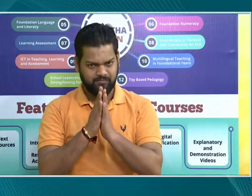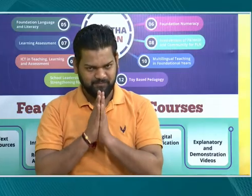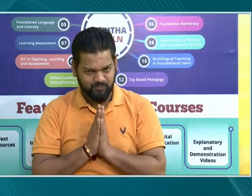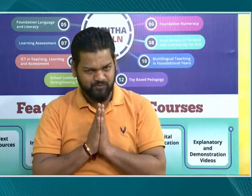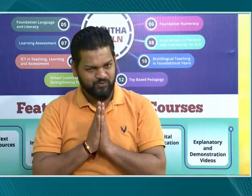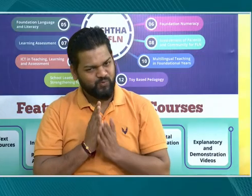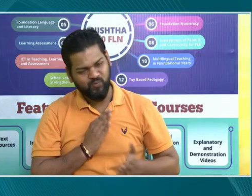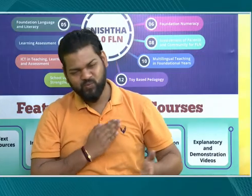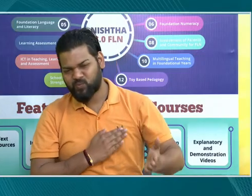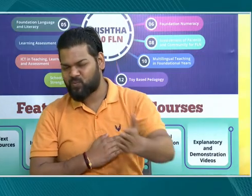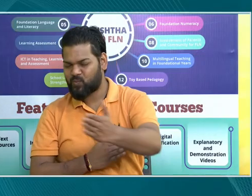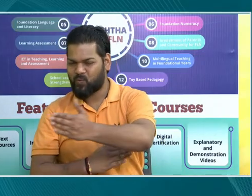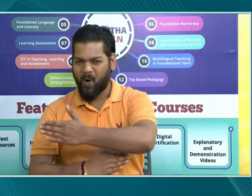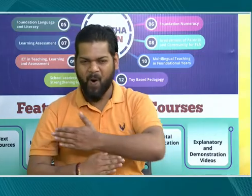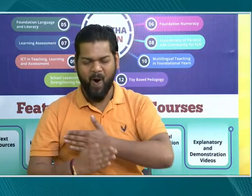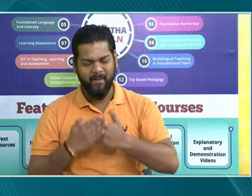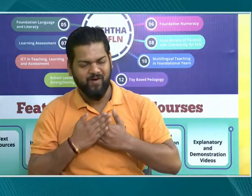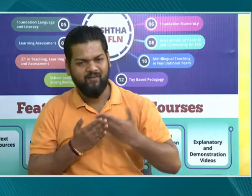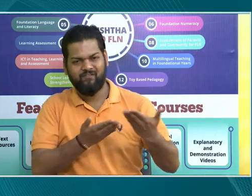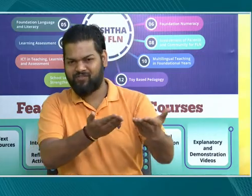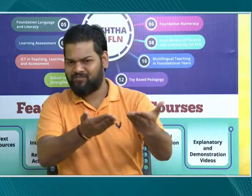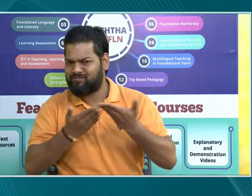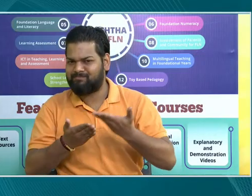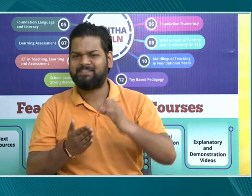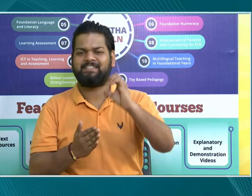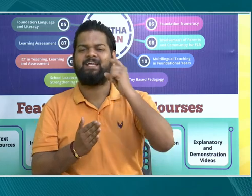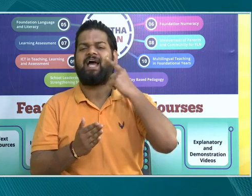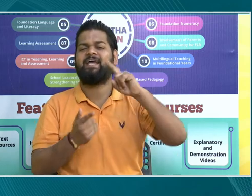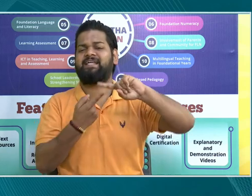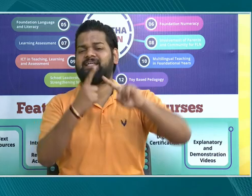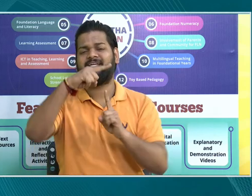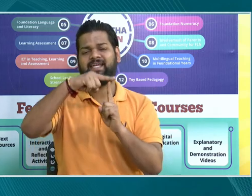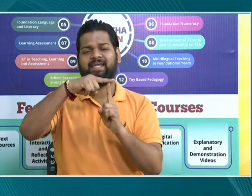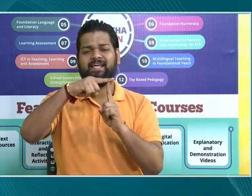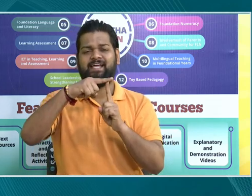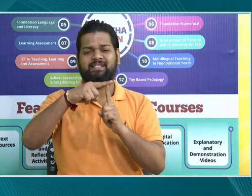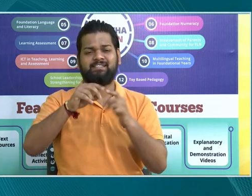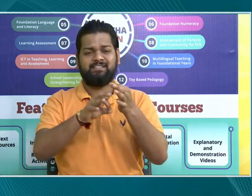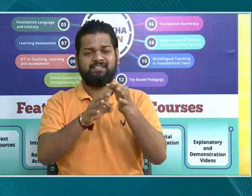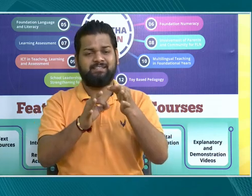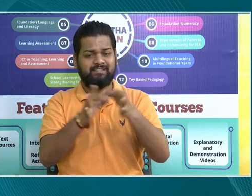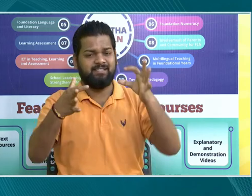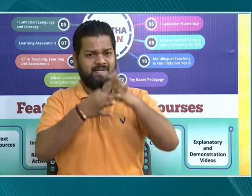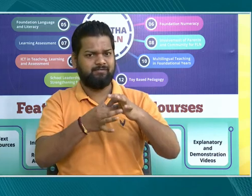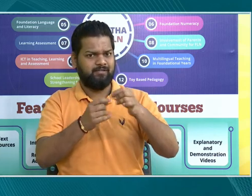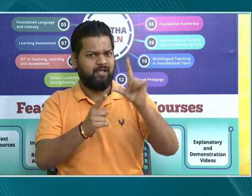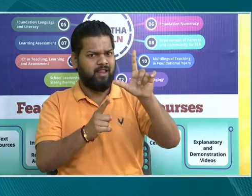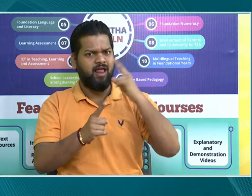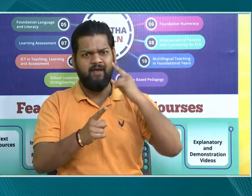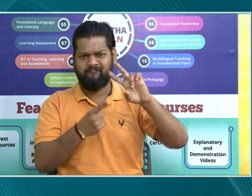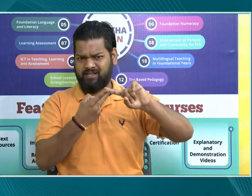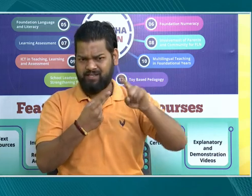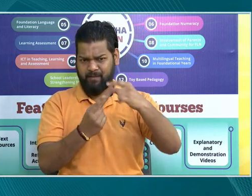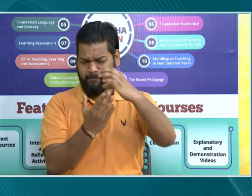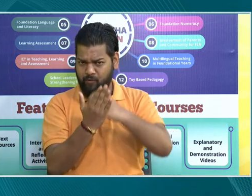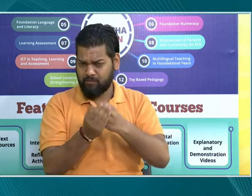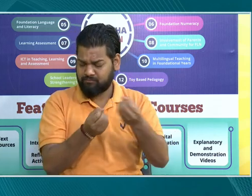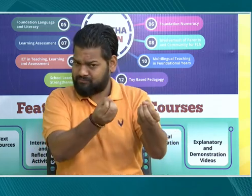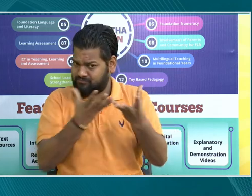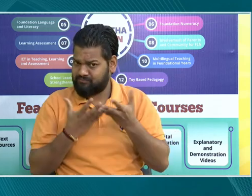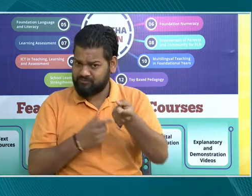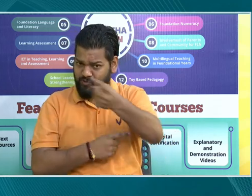Namaskar, hello, and a very warm welcome to CIET NCERT's special live phone-in interactive program of Teaching Learning Interventions